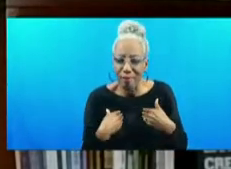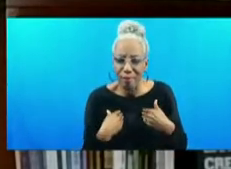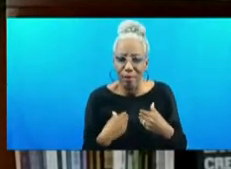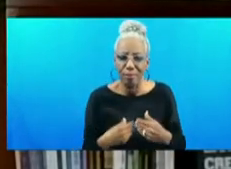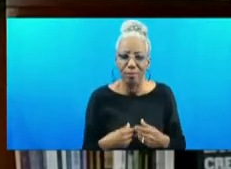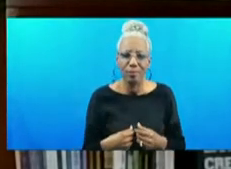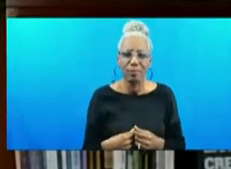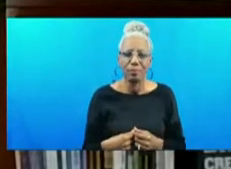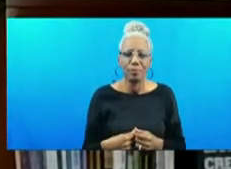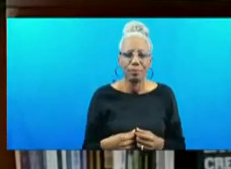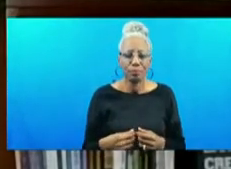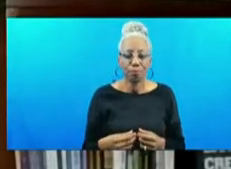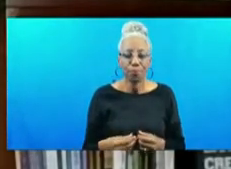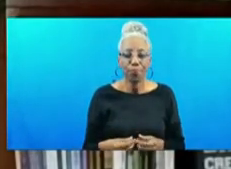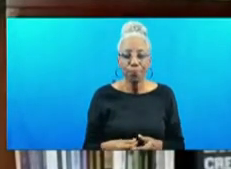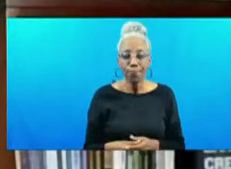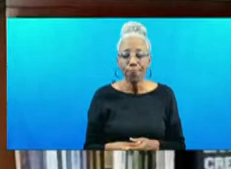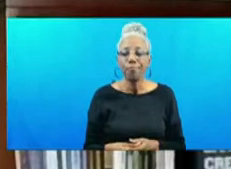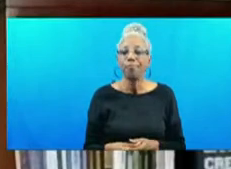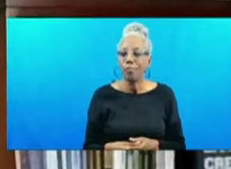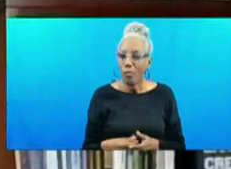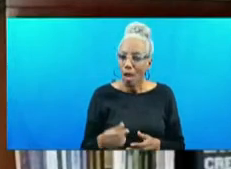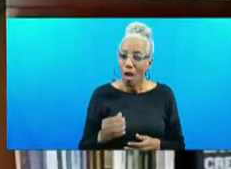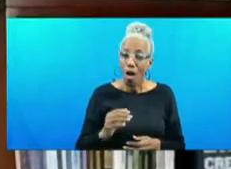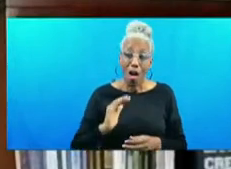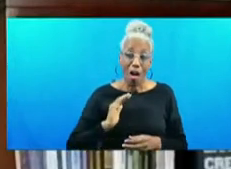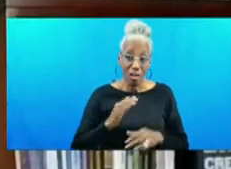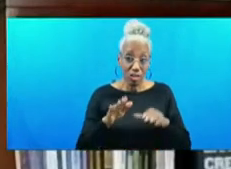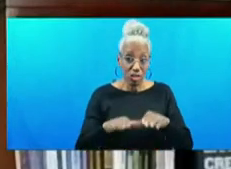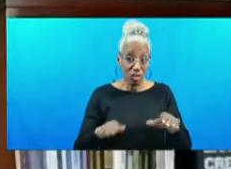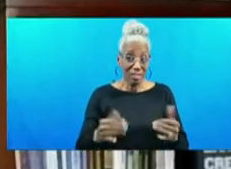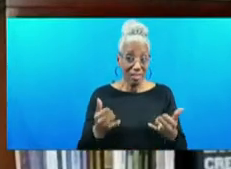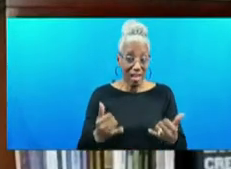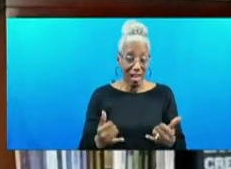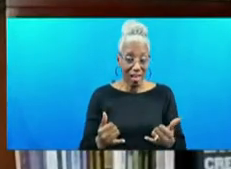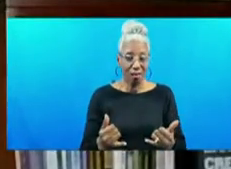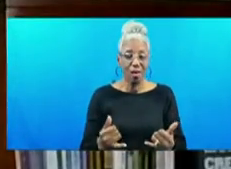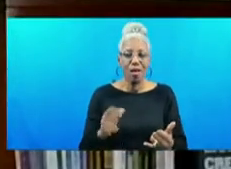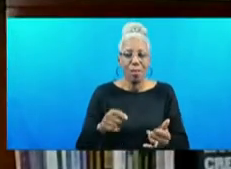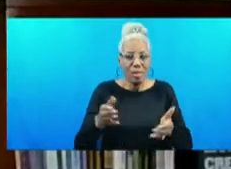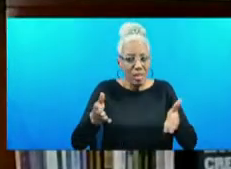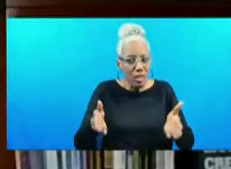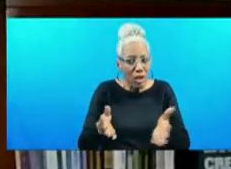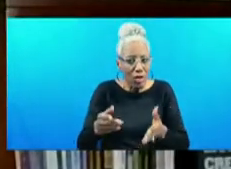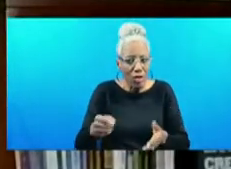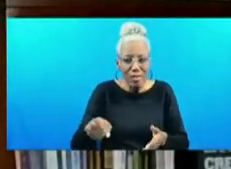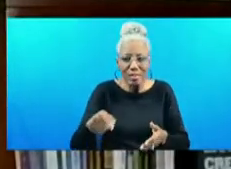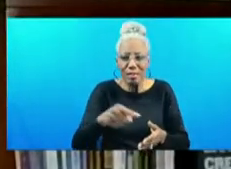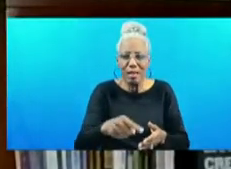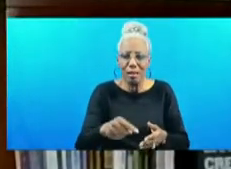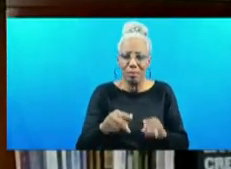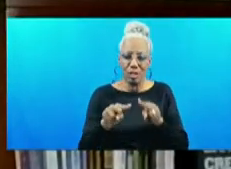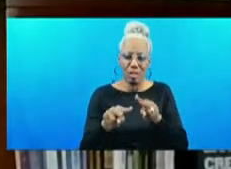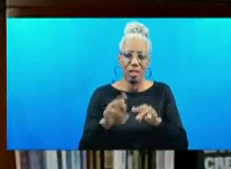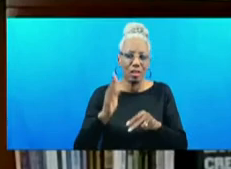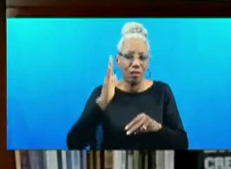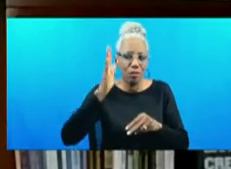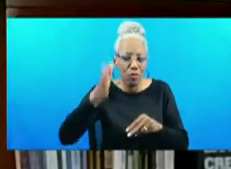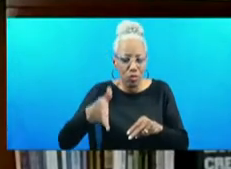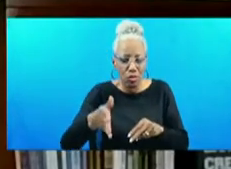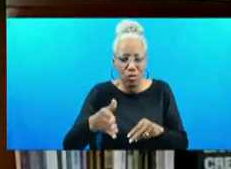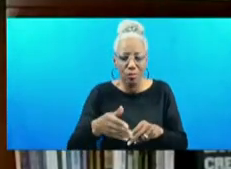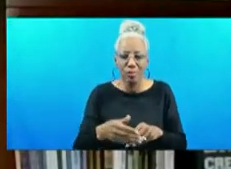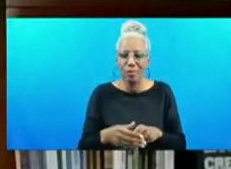children, for them to look just beyond where they are right now, but for us to remind them about how important it is for every decision that they make,